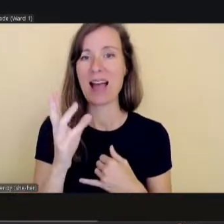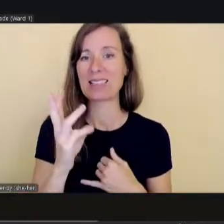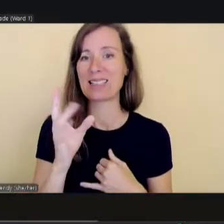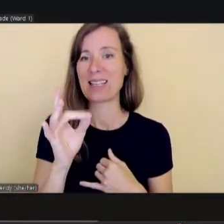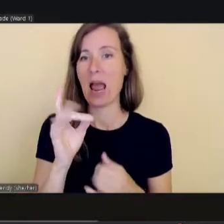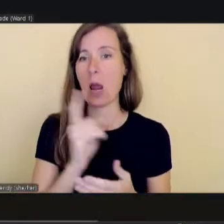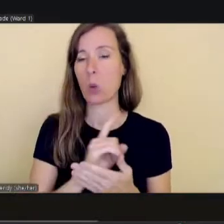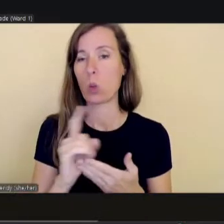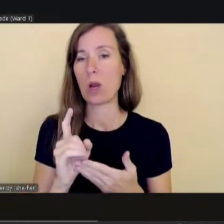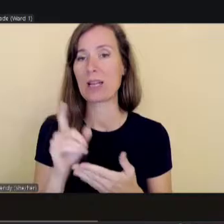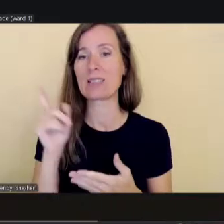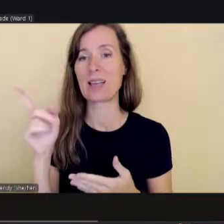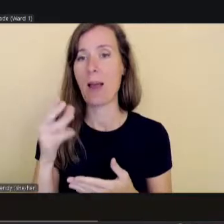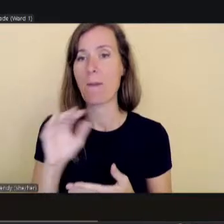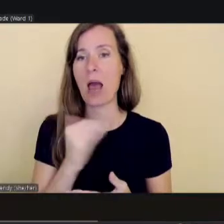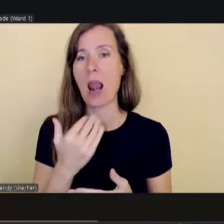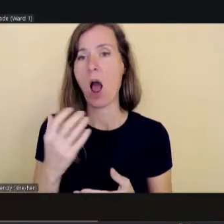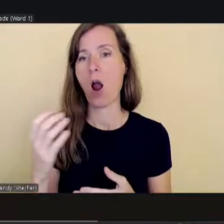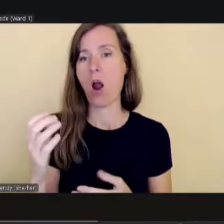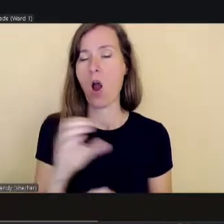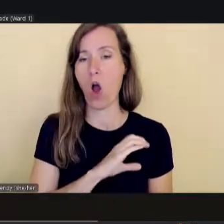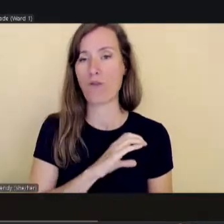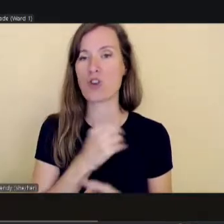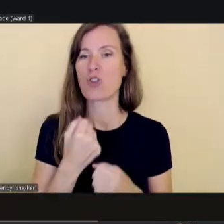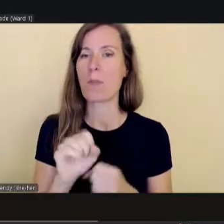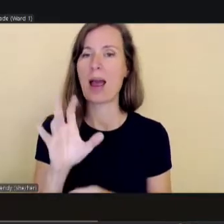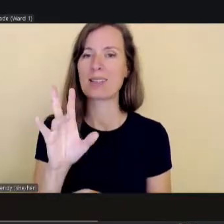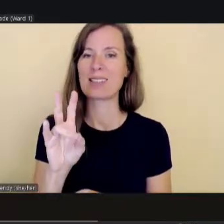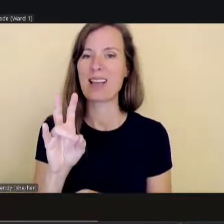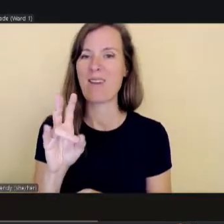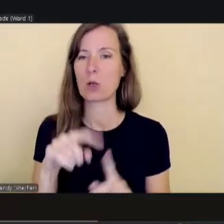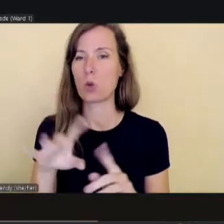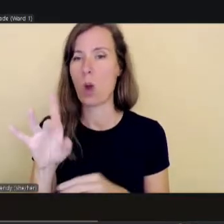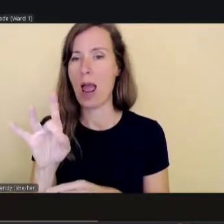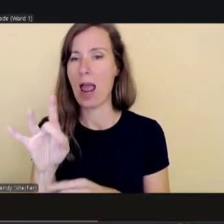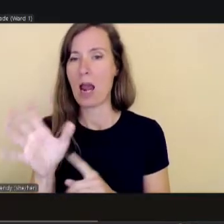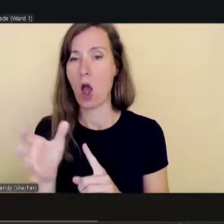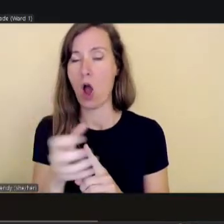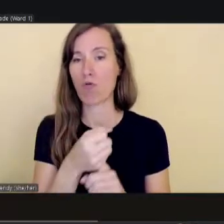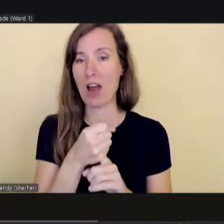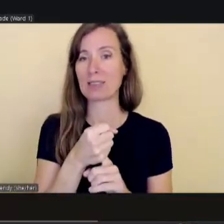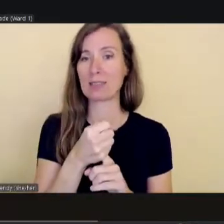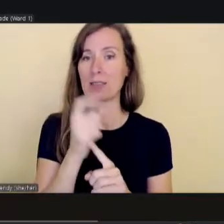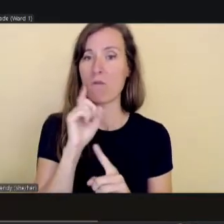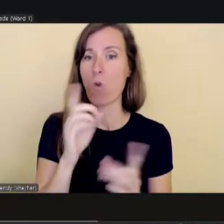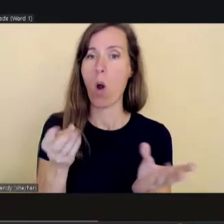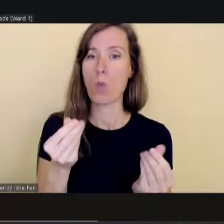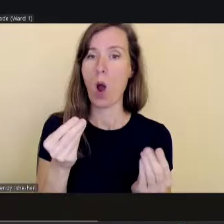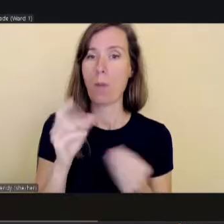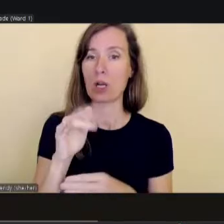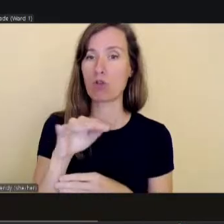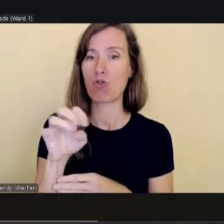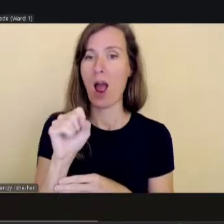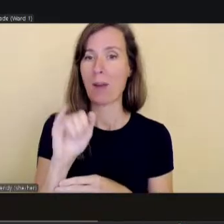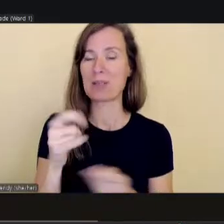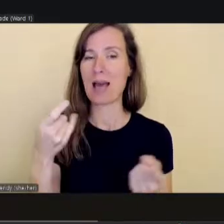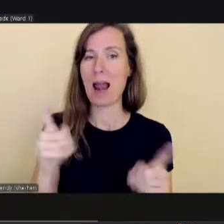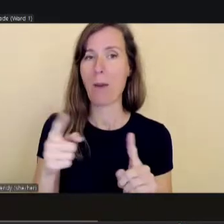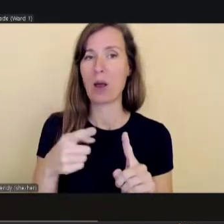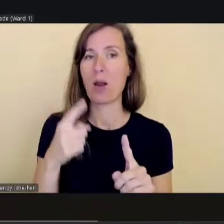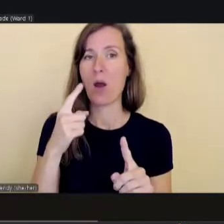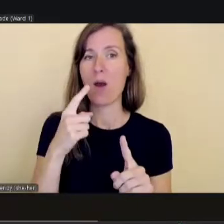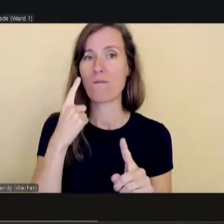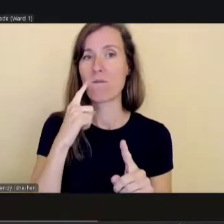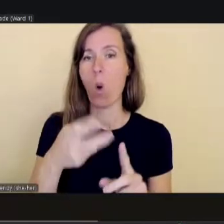7 to 8 arrests for property crimes that have occurred, the theft from autos. And we couldn't be more proud of